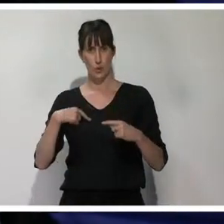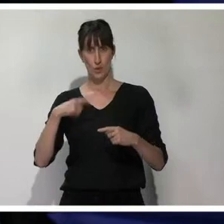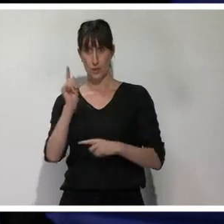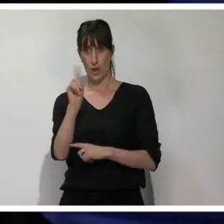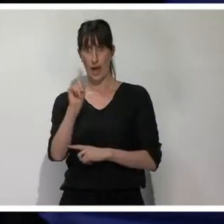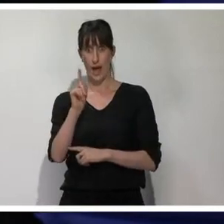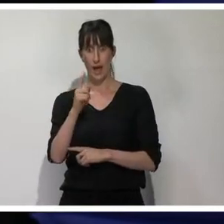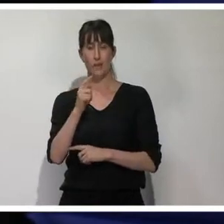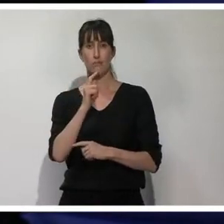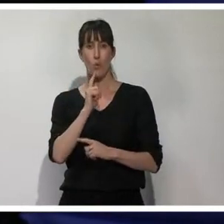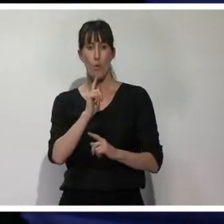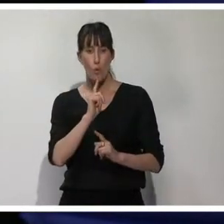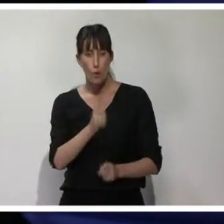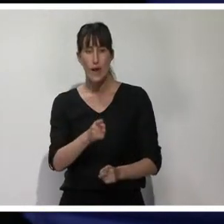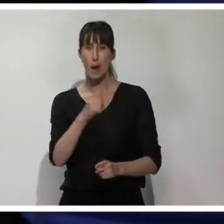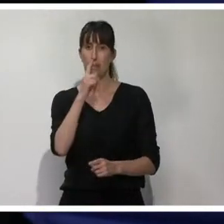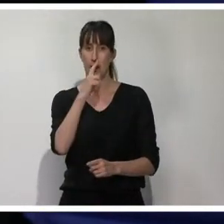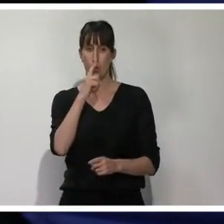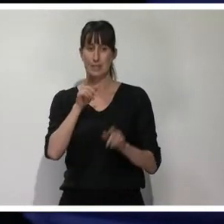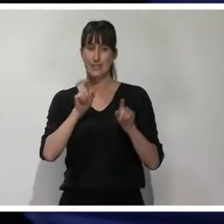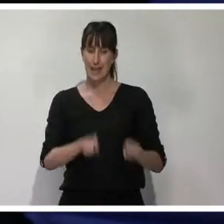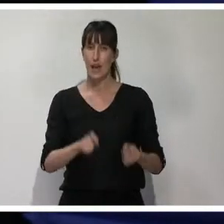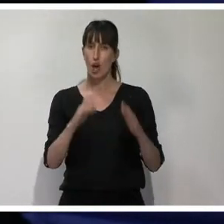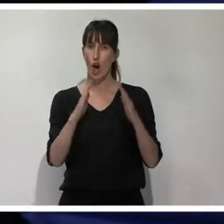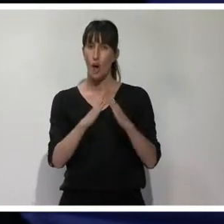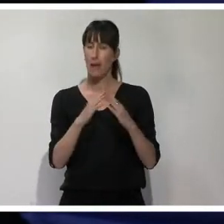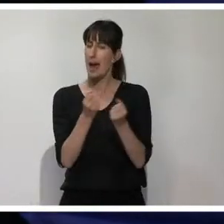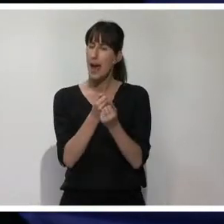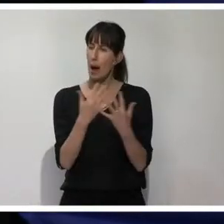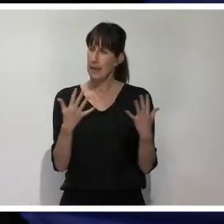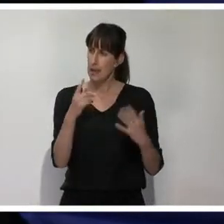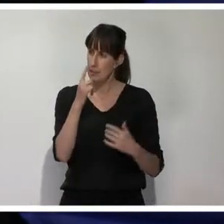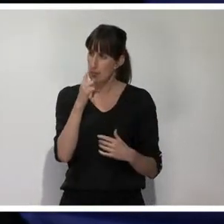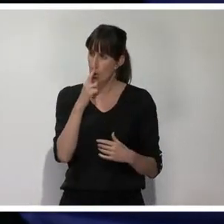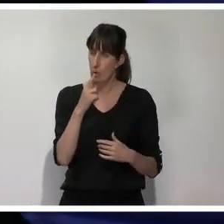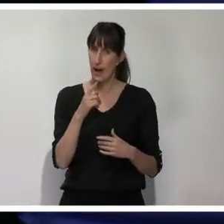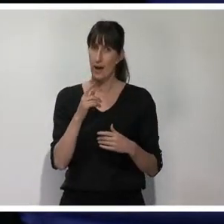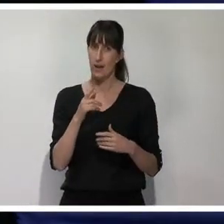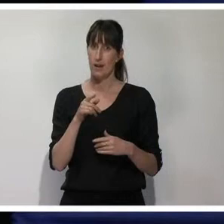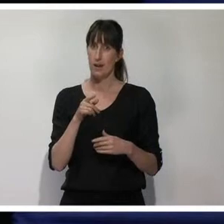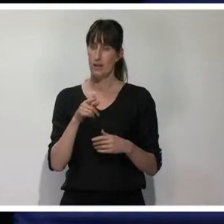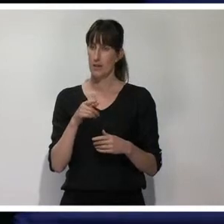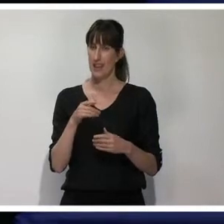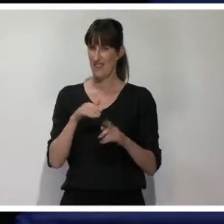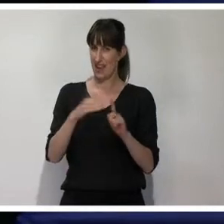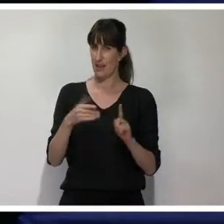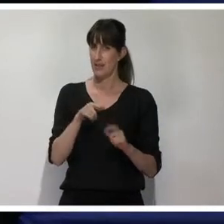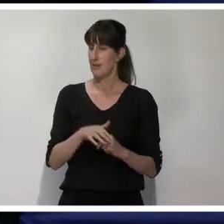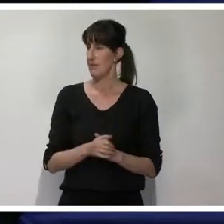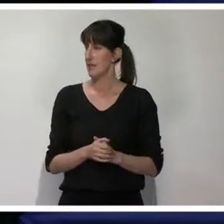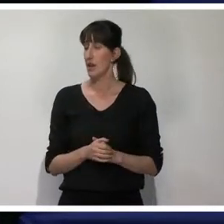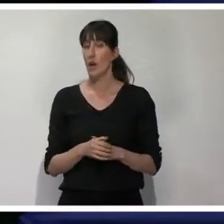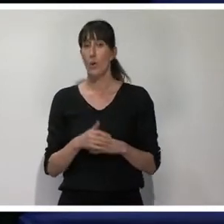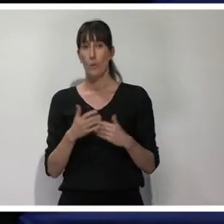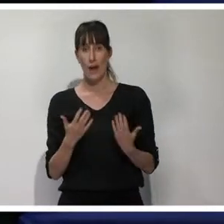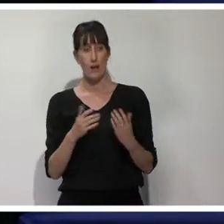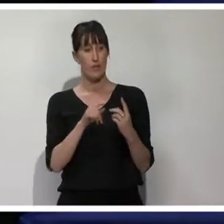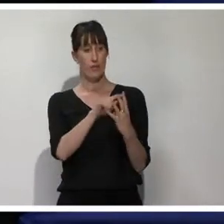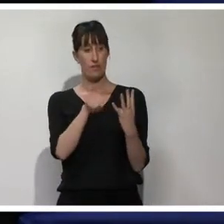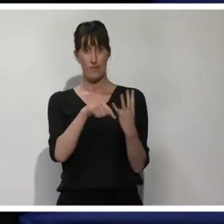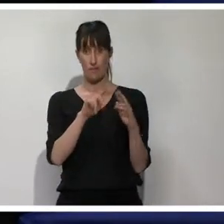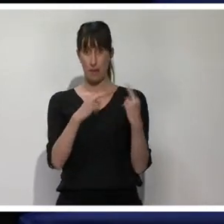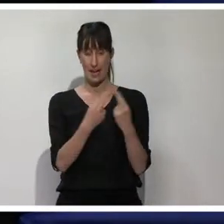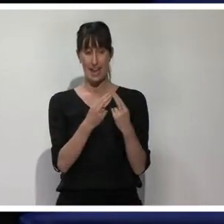Well, there are the 208 who we know are close or casual contacts, and it also will impact on family members of those